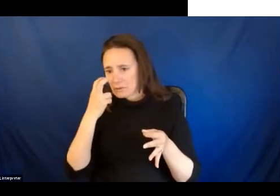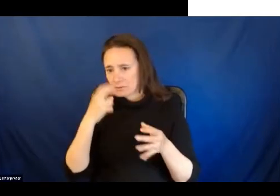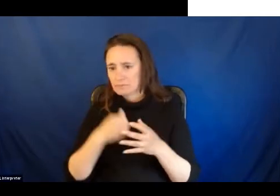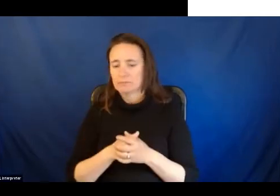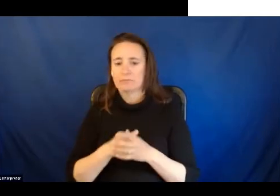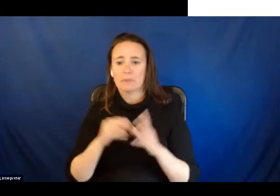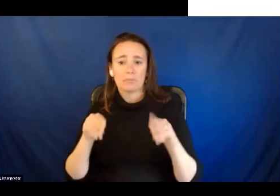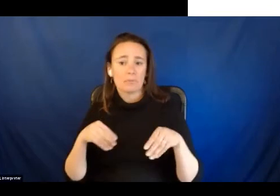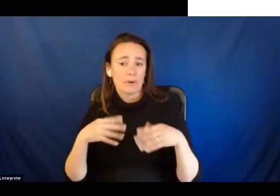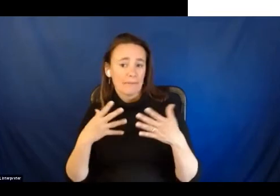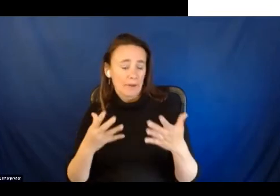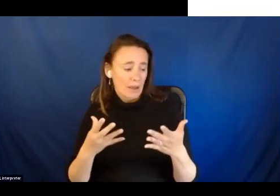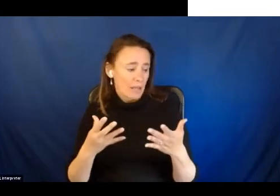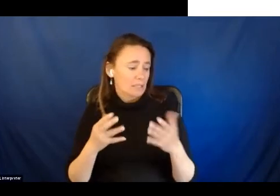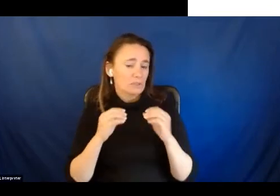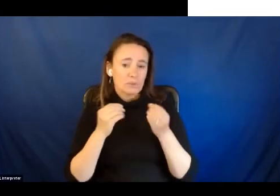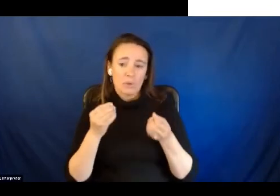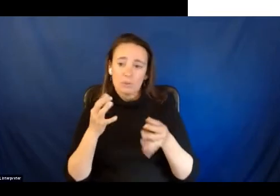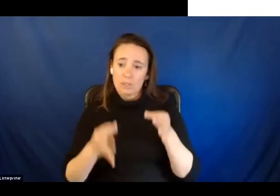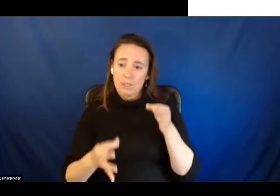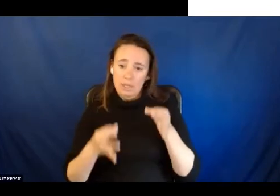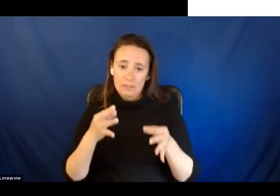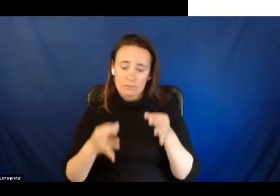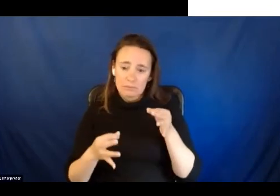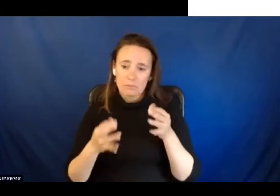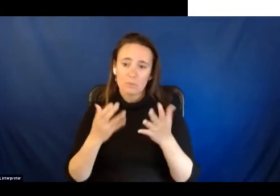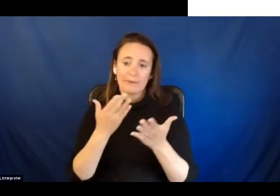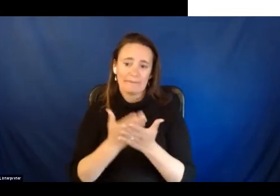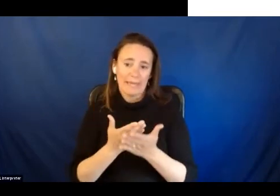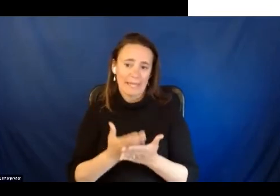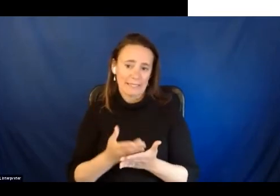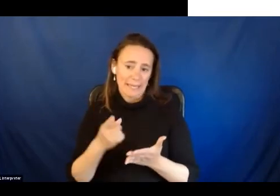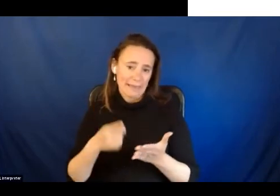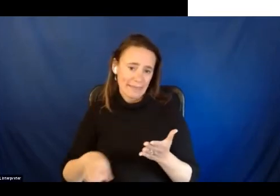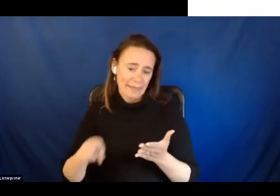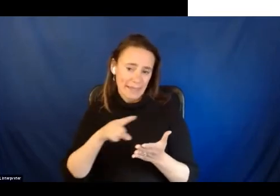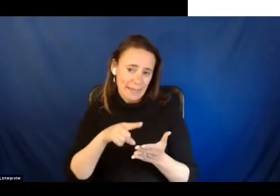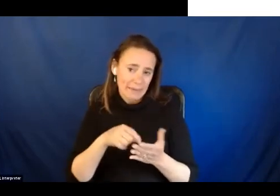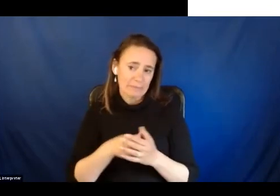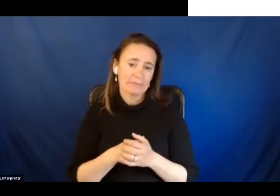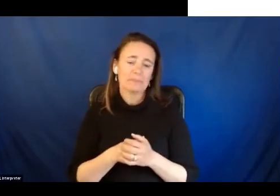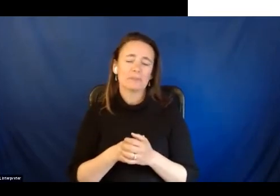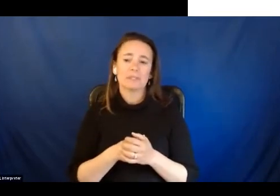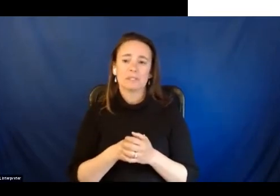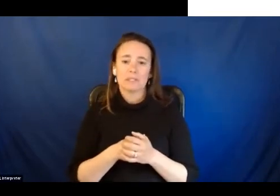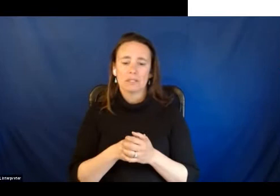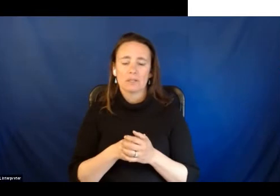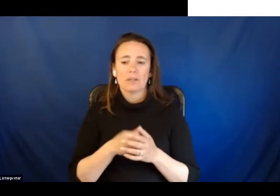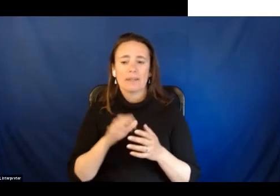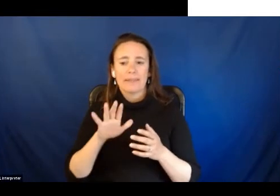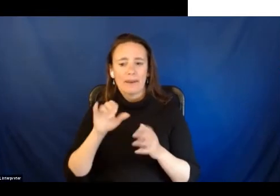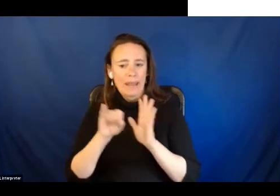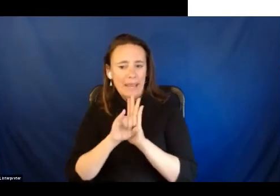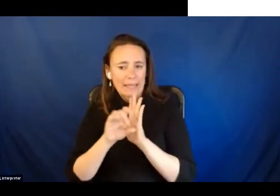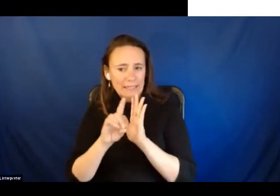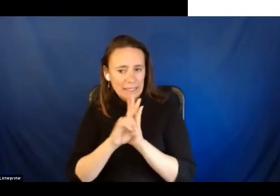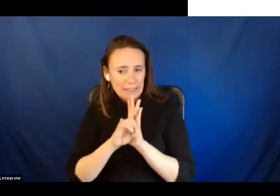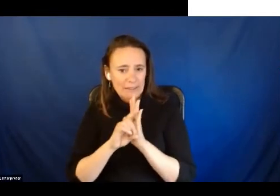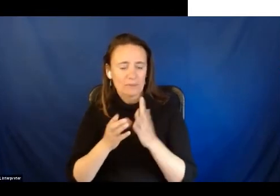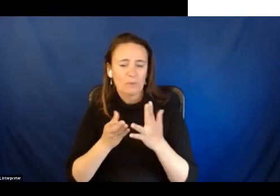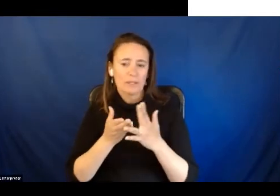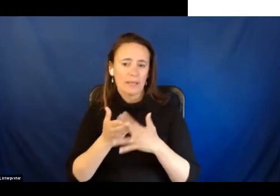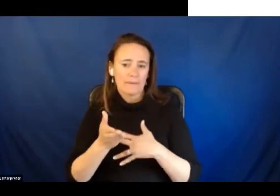We provide no judgment. We validate them in a different types of ways. We validate their identities, what they've gone through, what they've